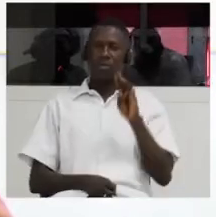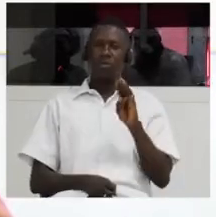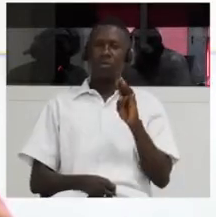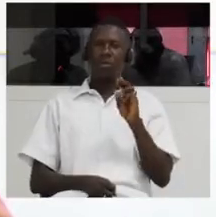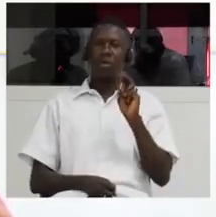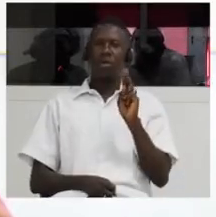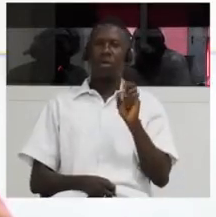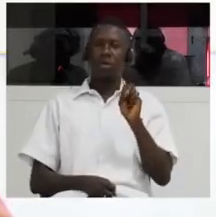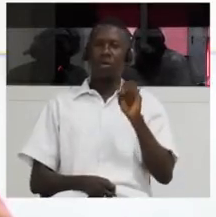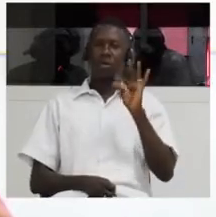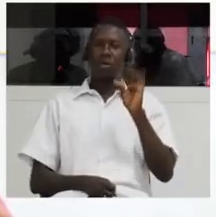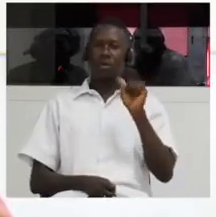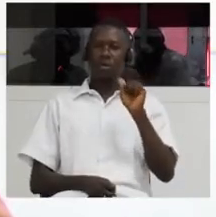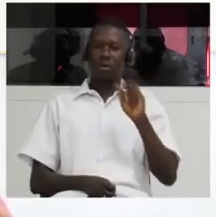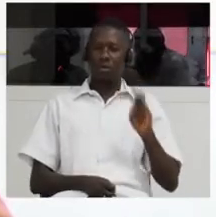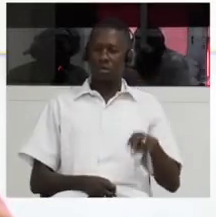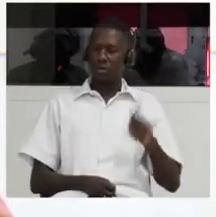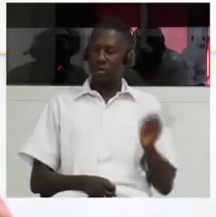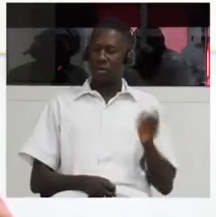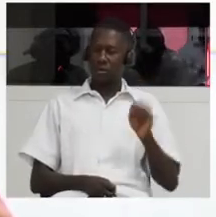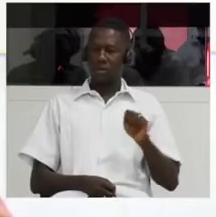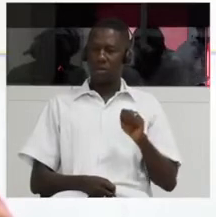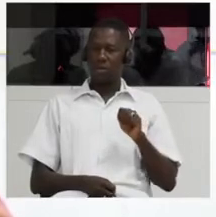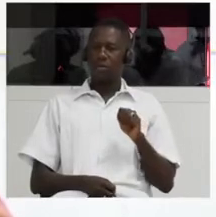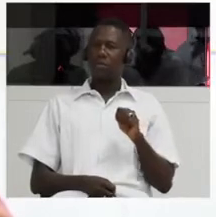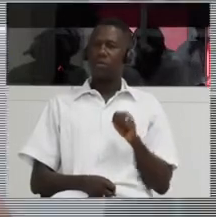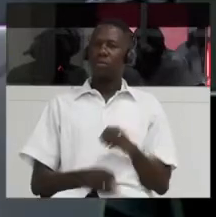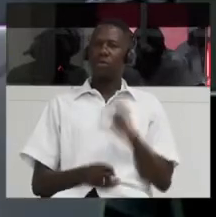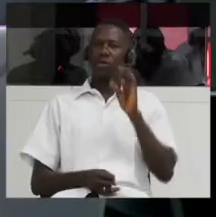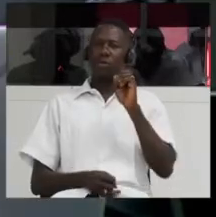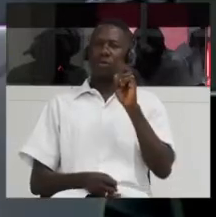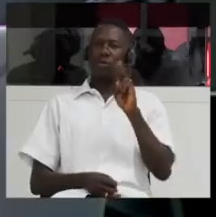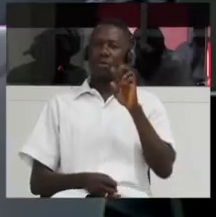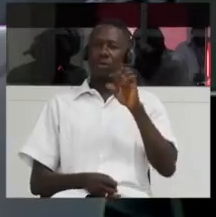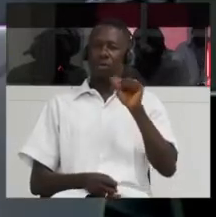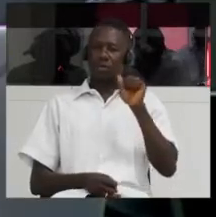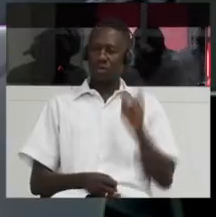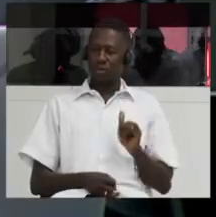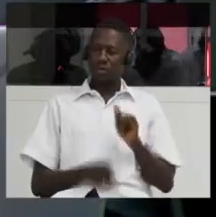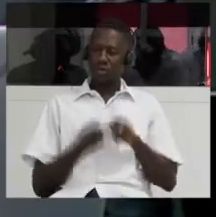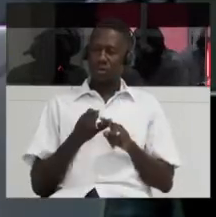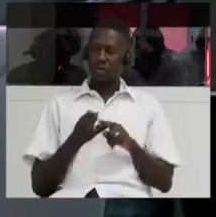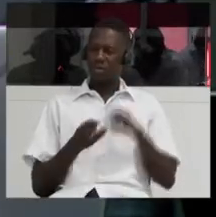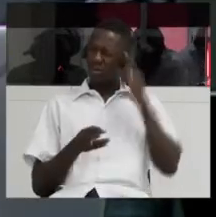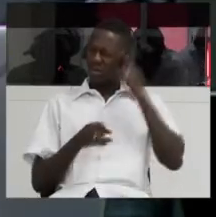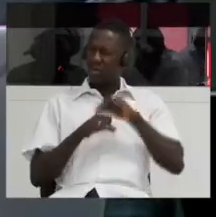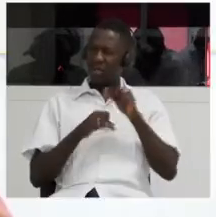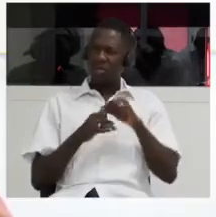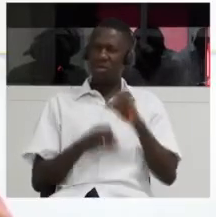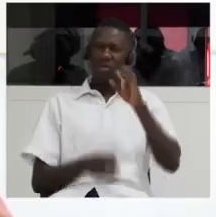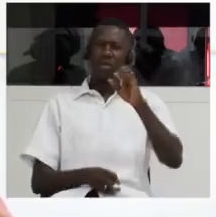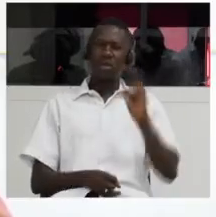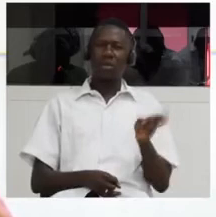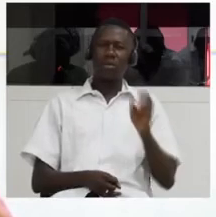nicknamed Churo. With who? Nicknamed Churo. With who? If I am correct, I